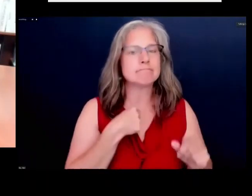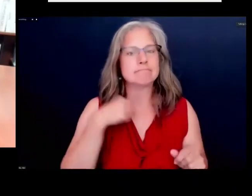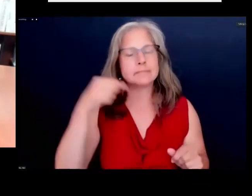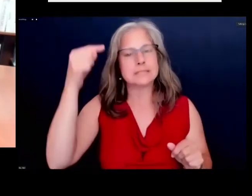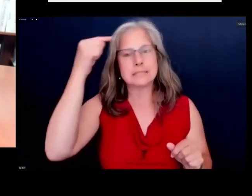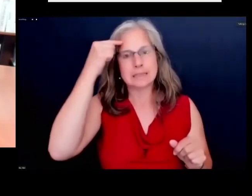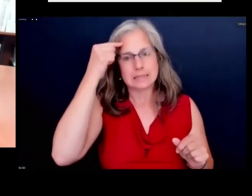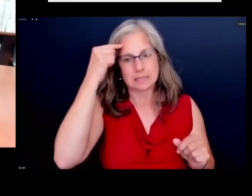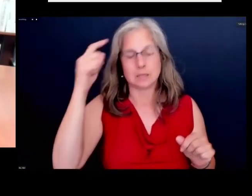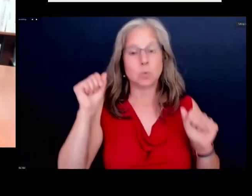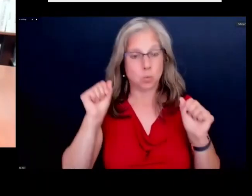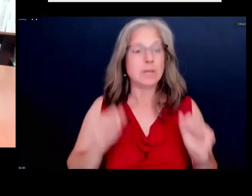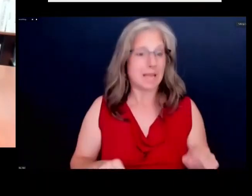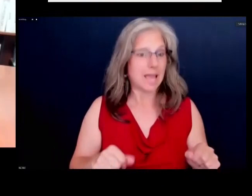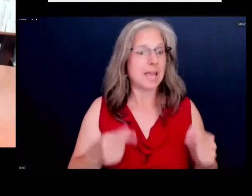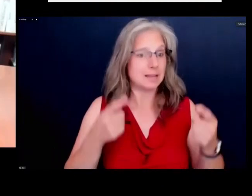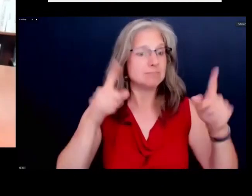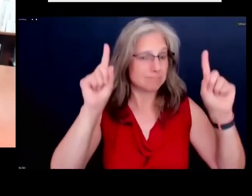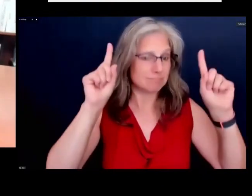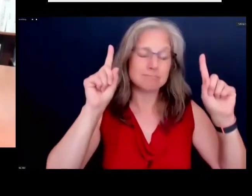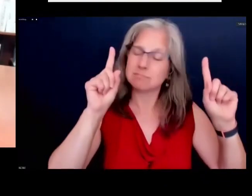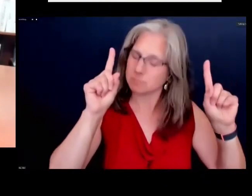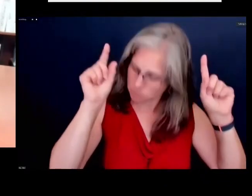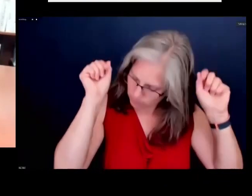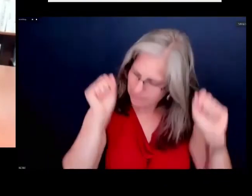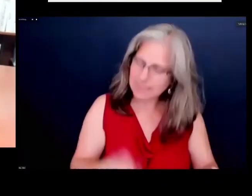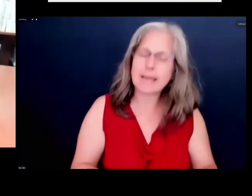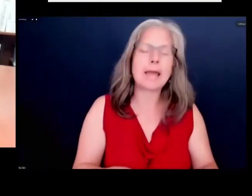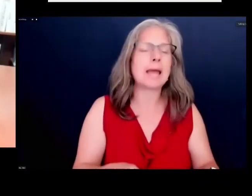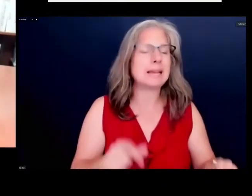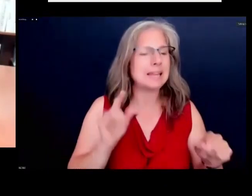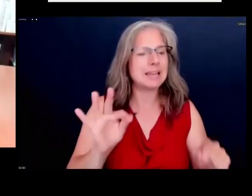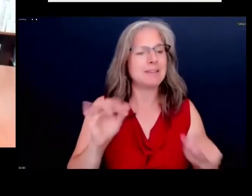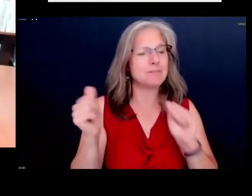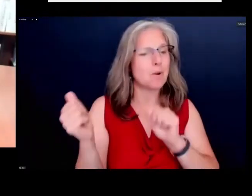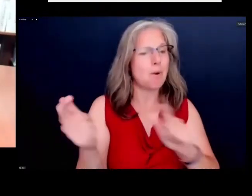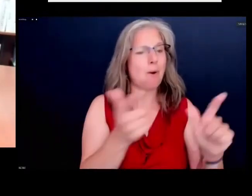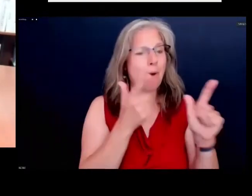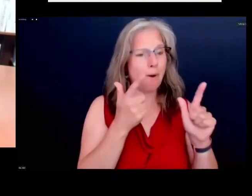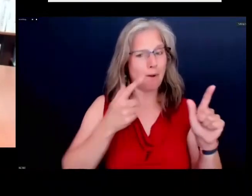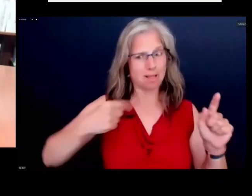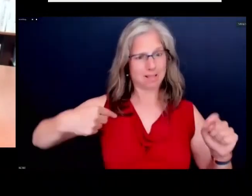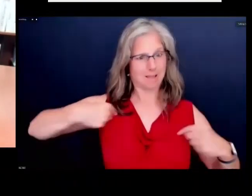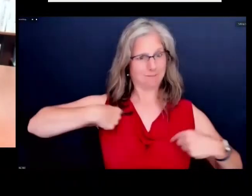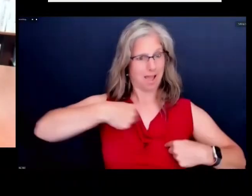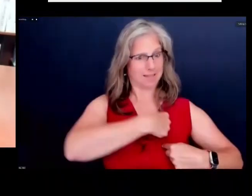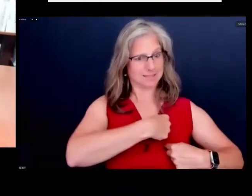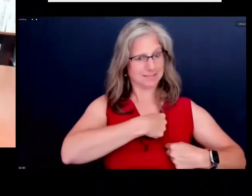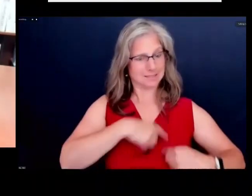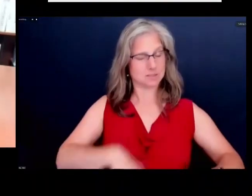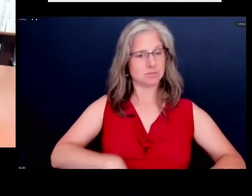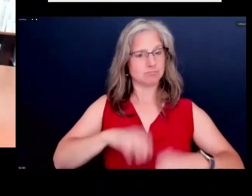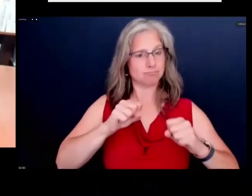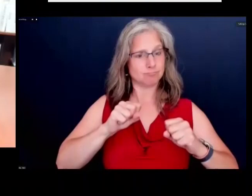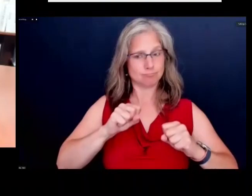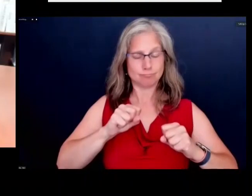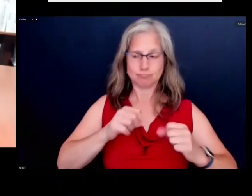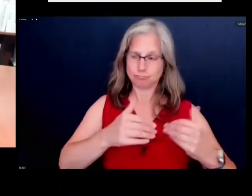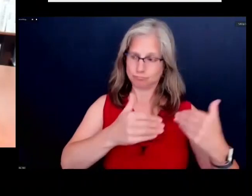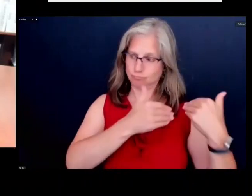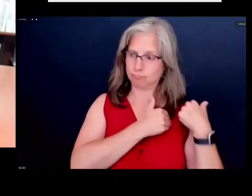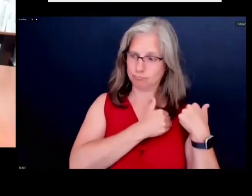I think that we can do it. We absolutely can do it if every one of us takes